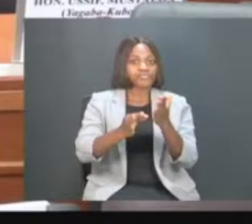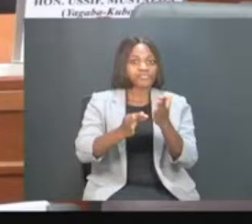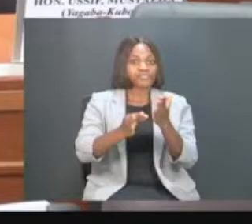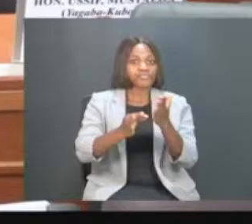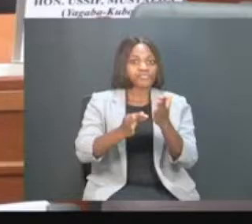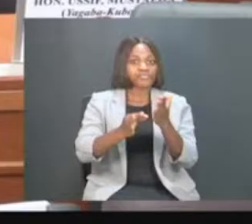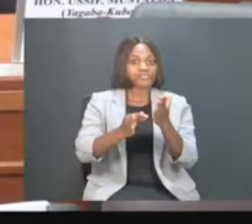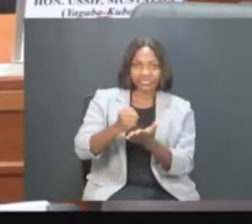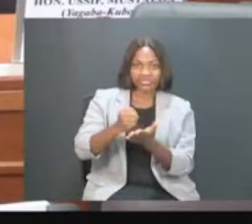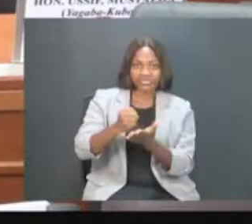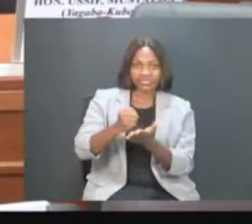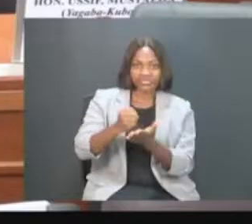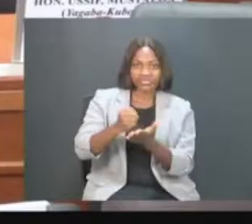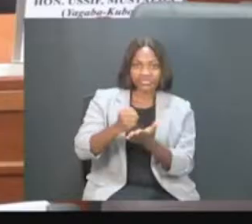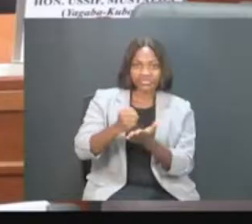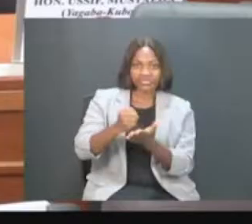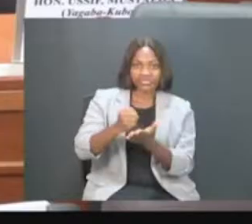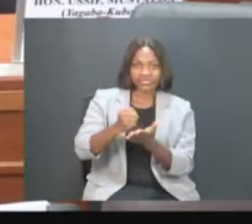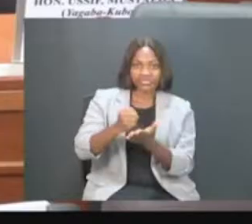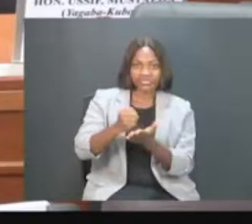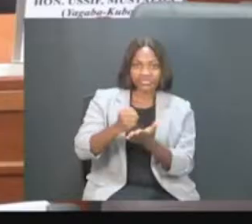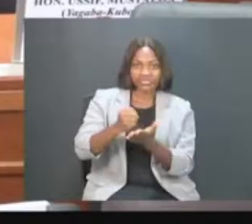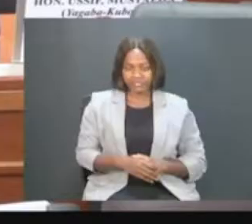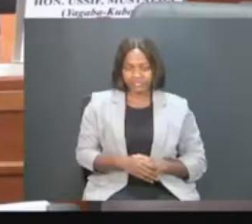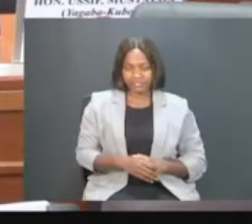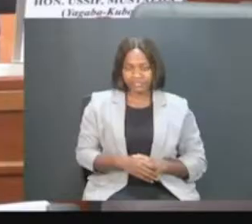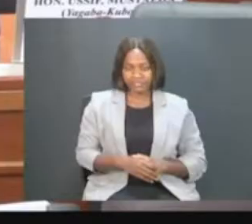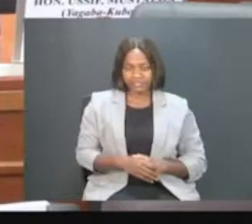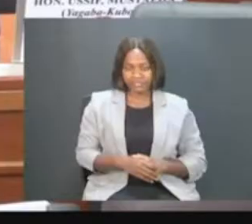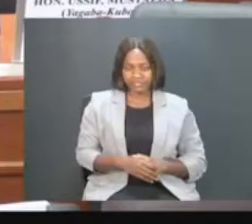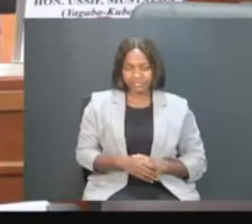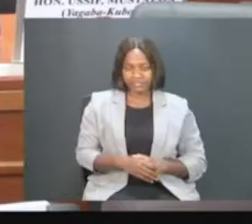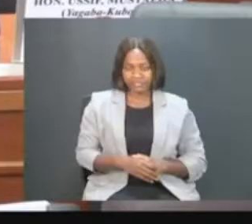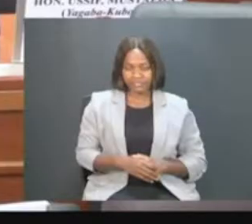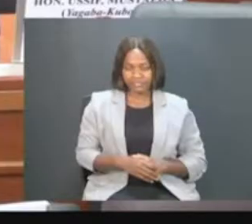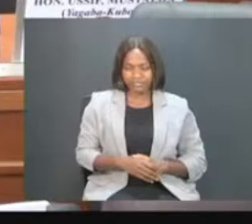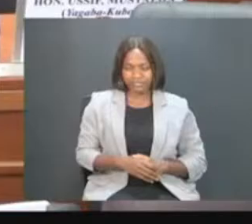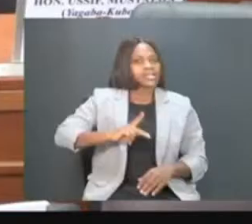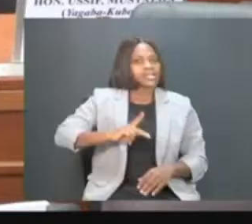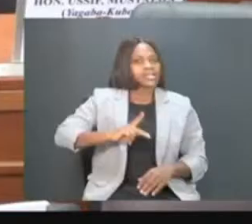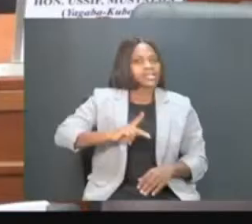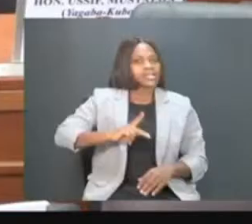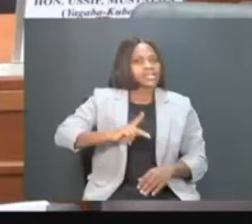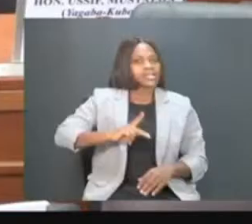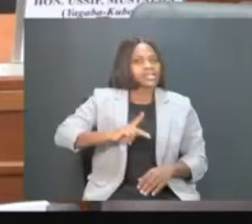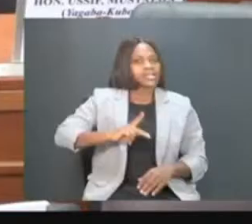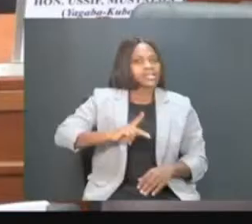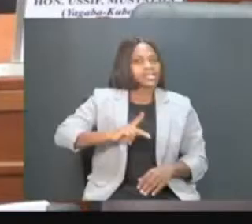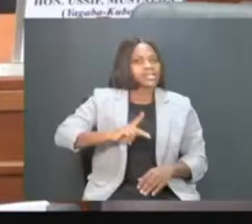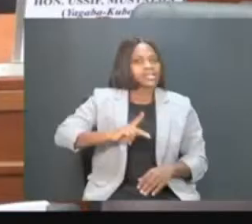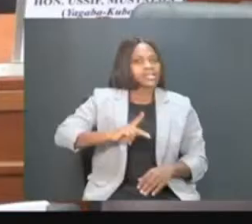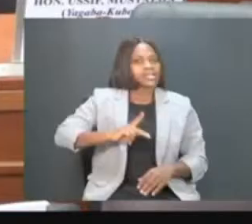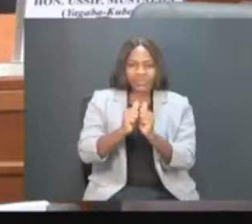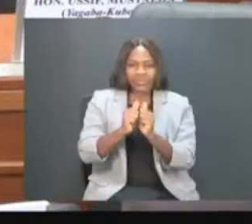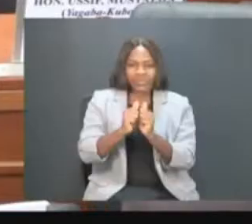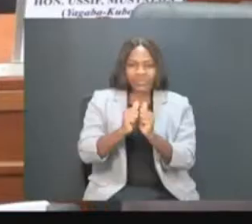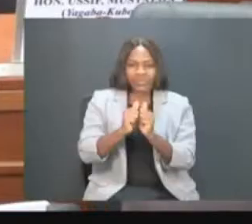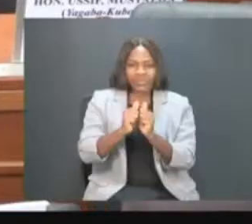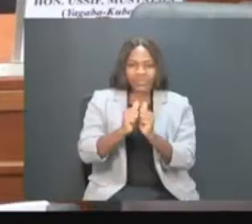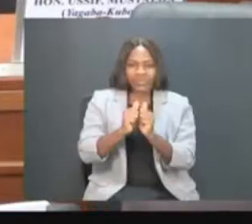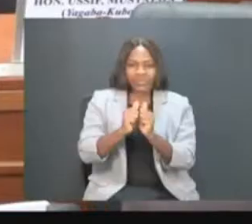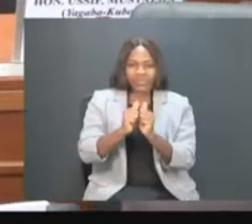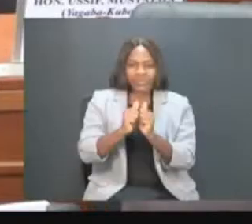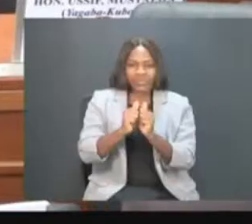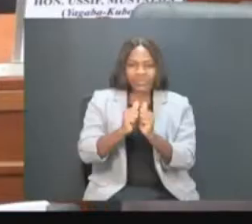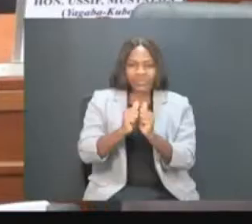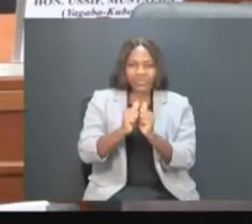Speaker, Parliament has considered this bill without the benefit of the policy document. And this